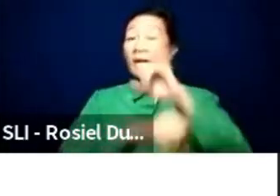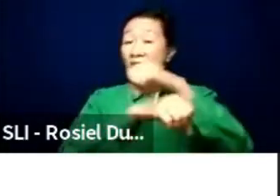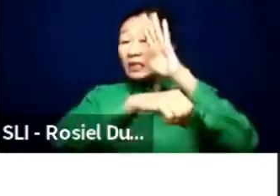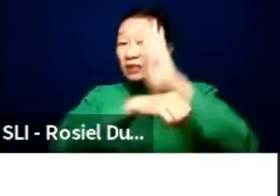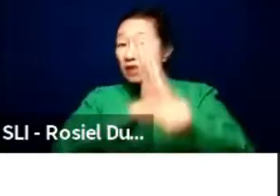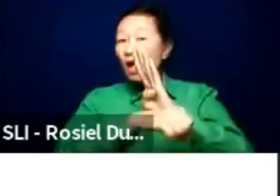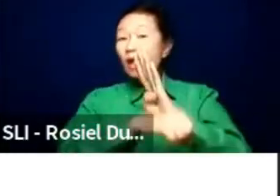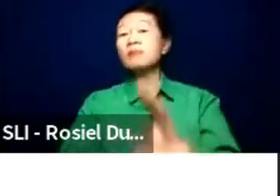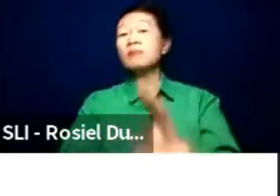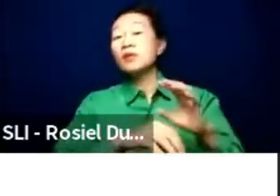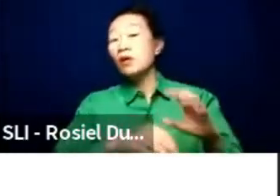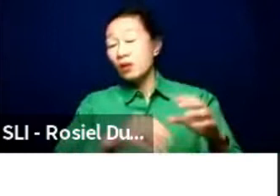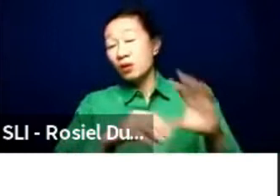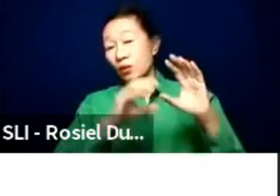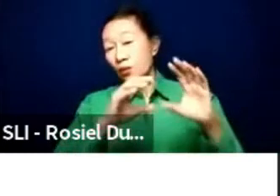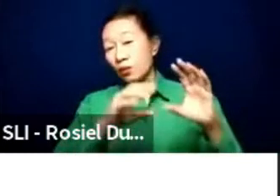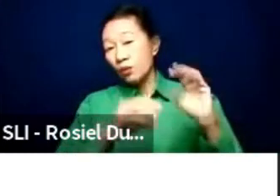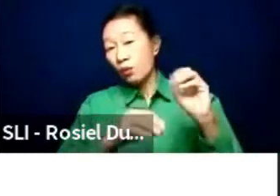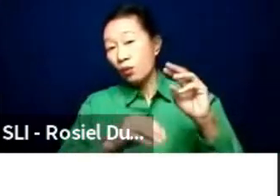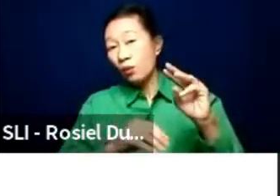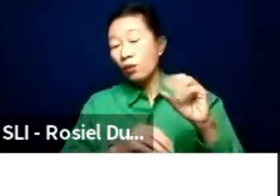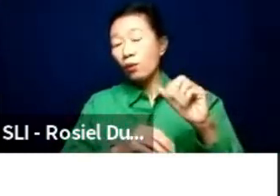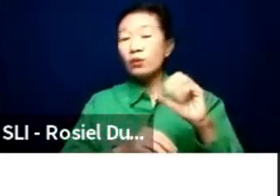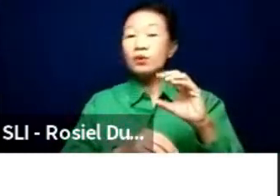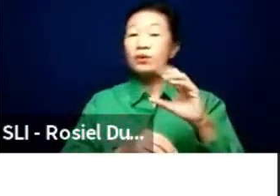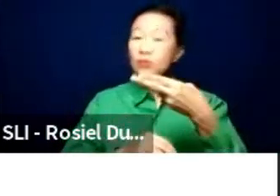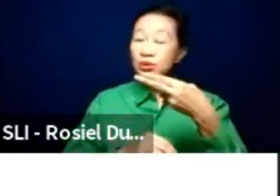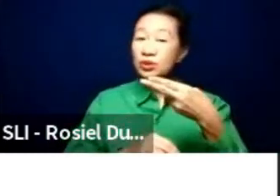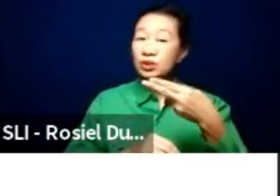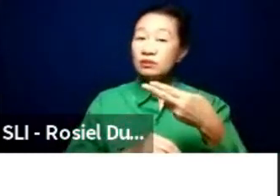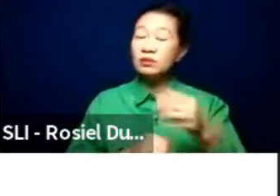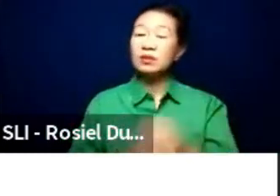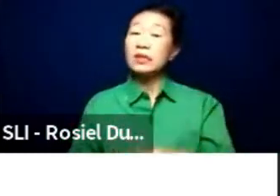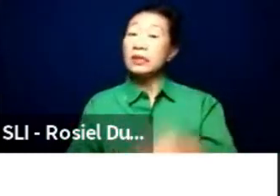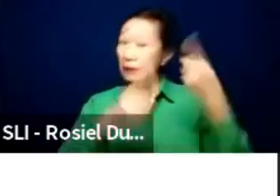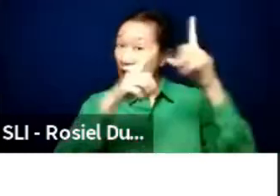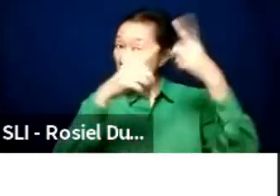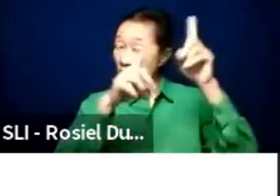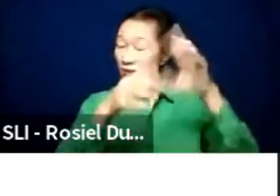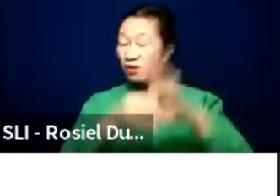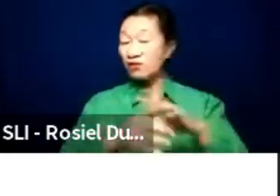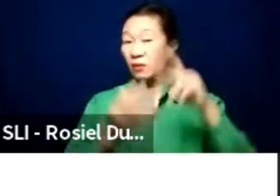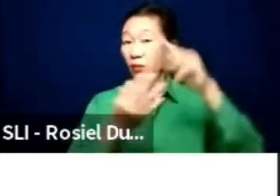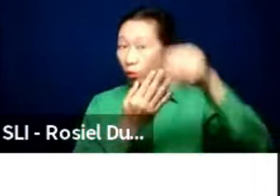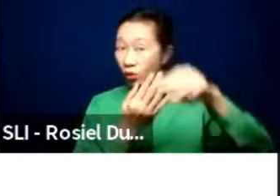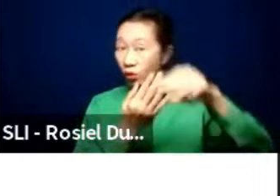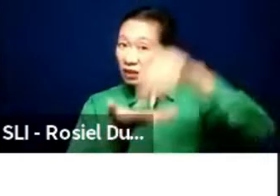with ongoing support. For example, a job coach. So yung success ng program na